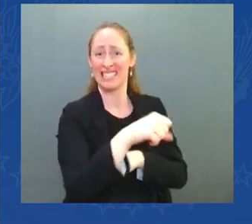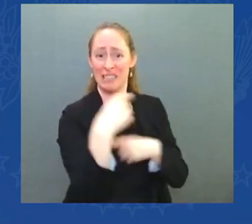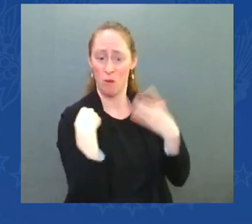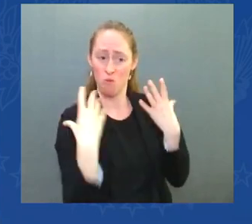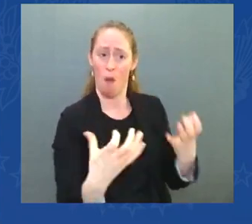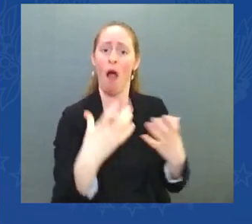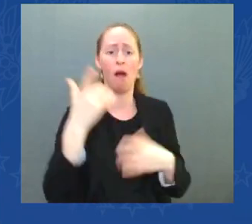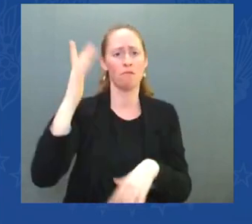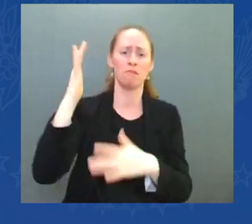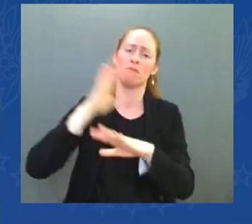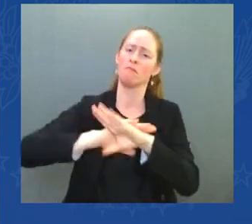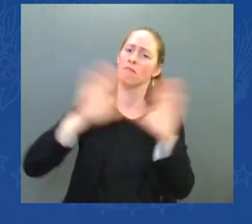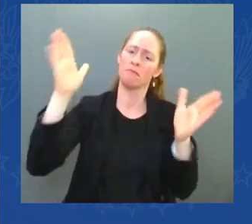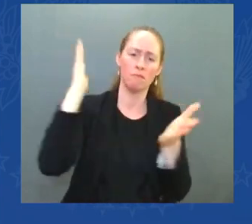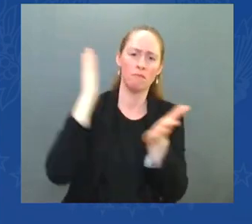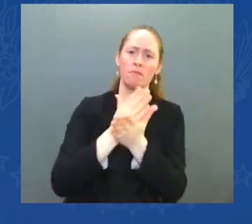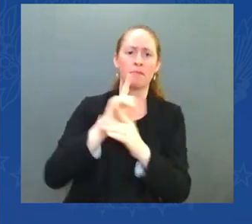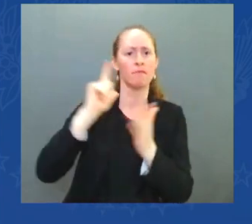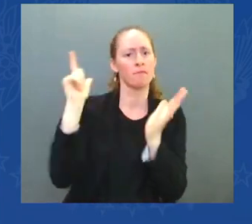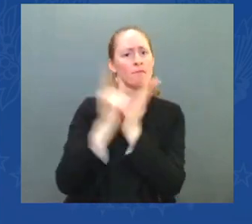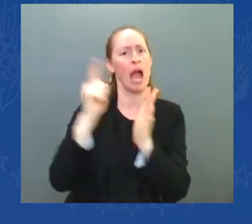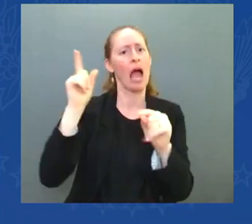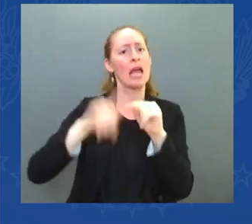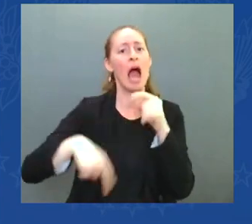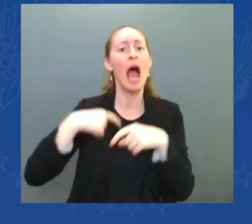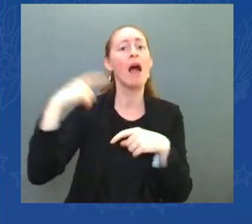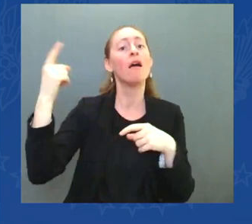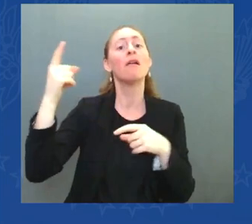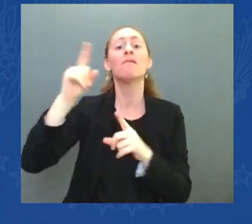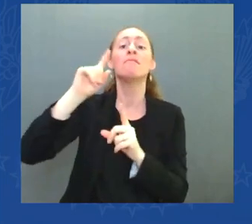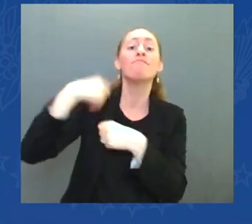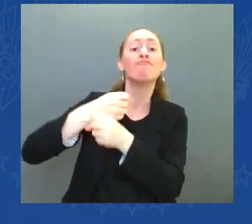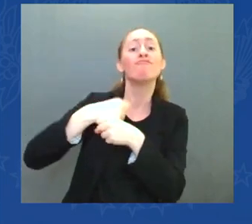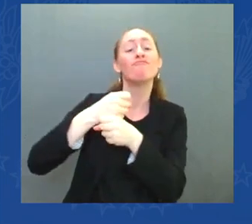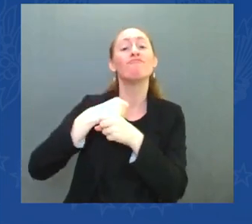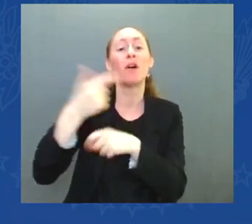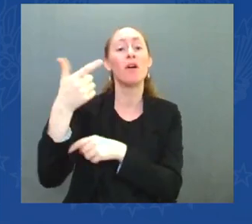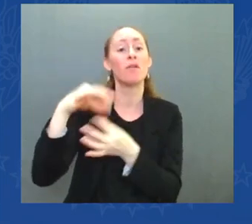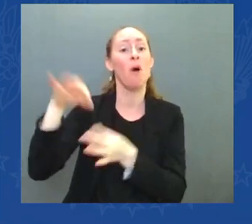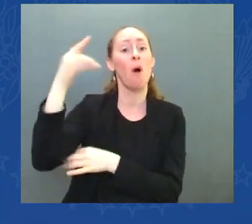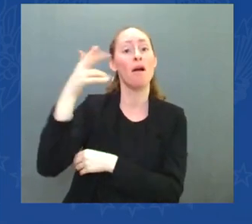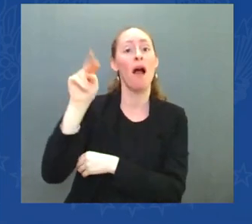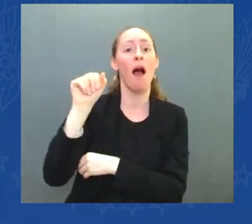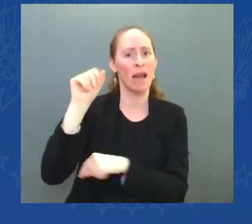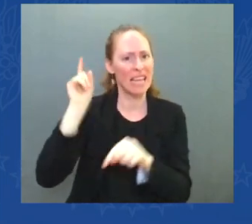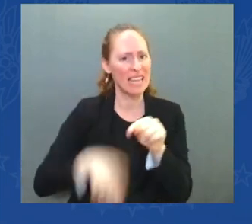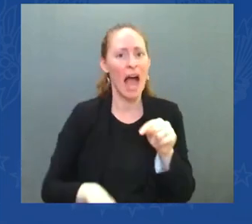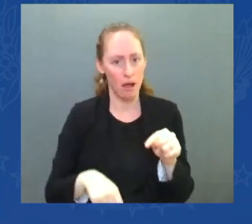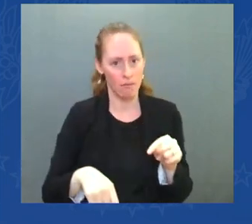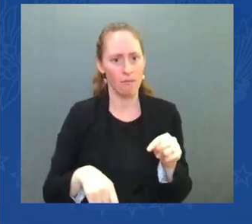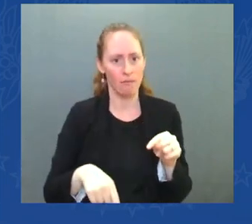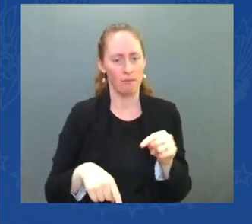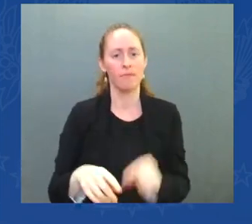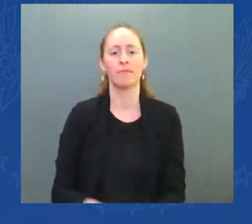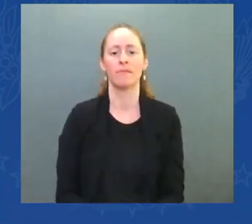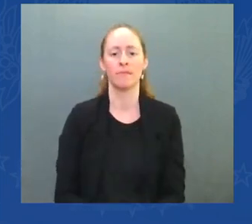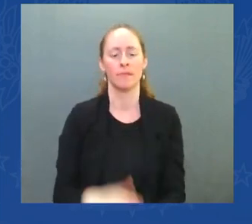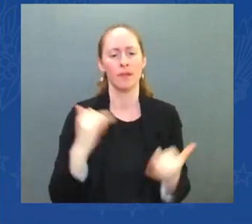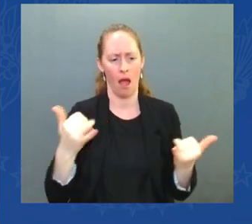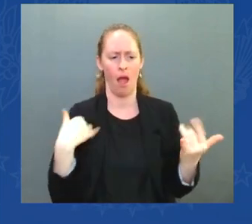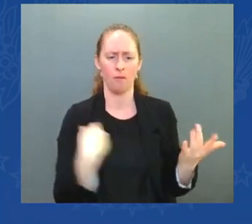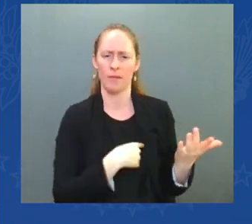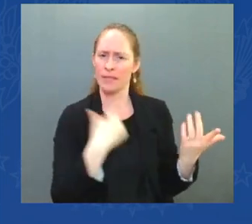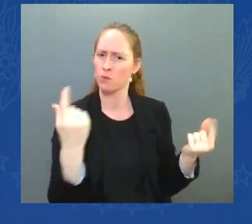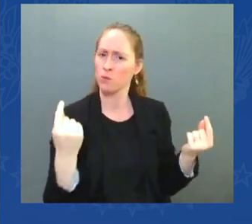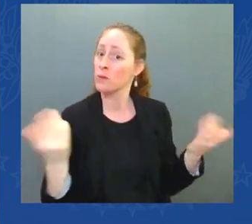today to announce new actions to get ghost guns off our streets. and to protect our communities